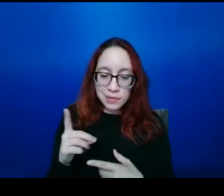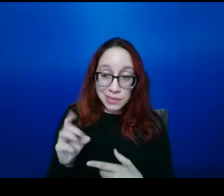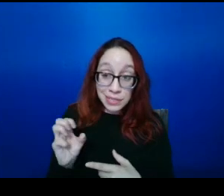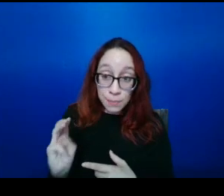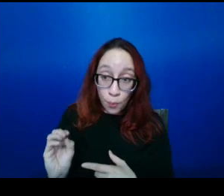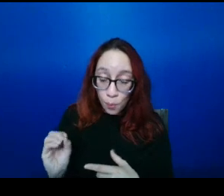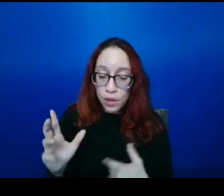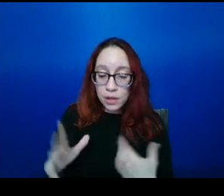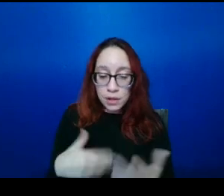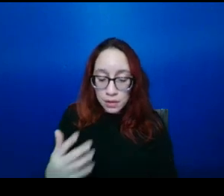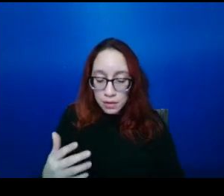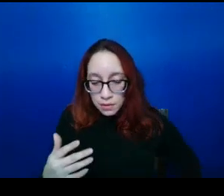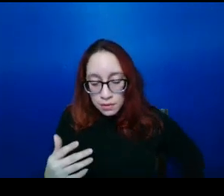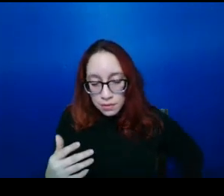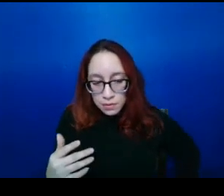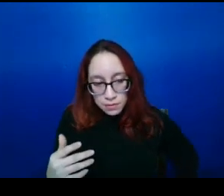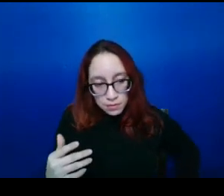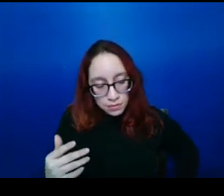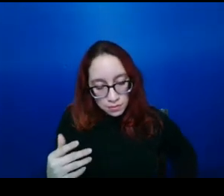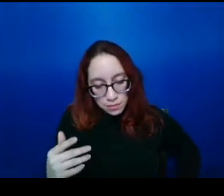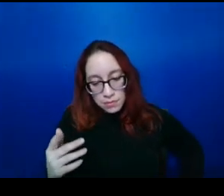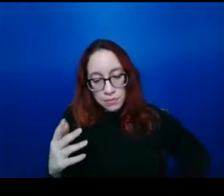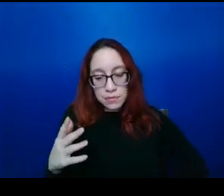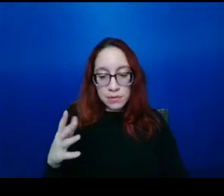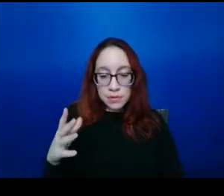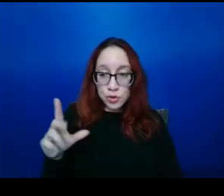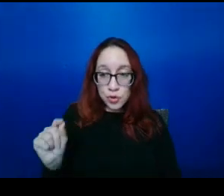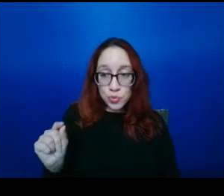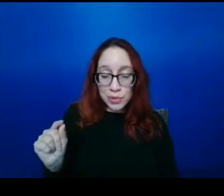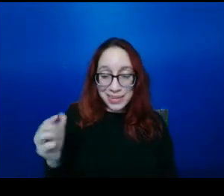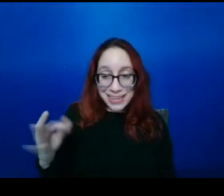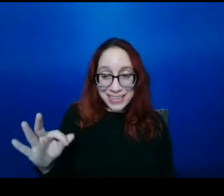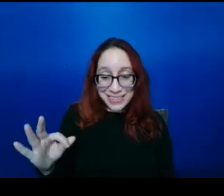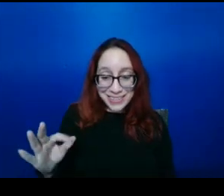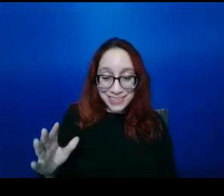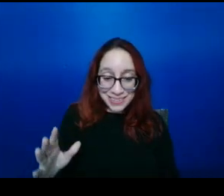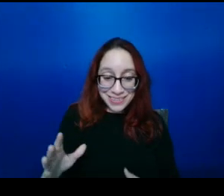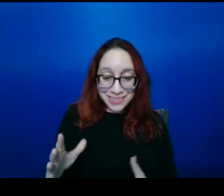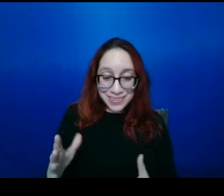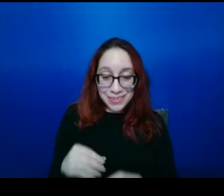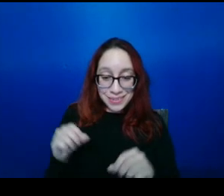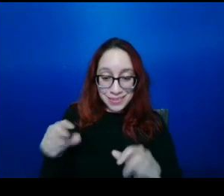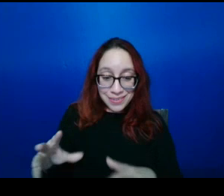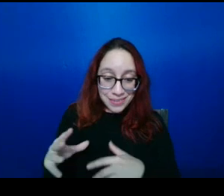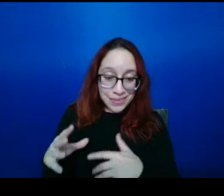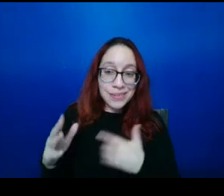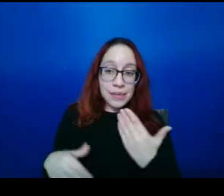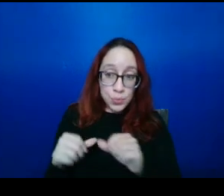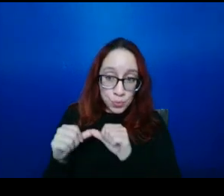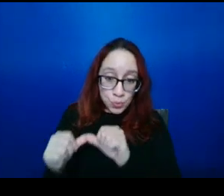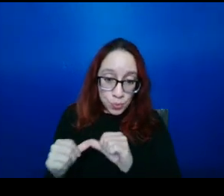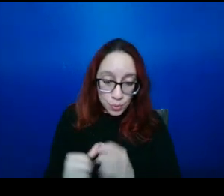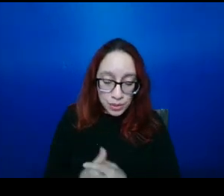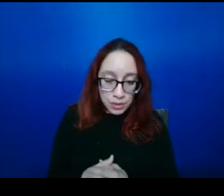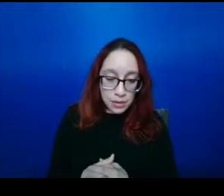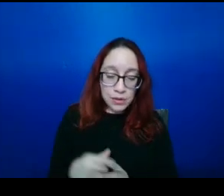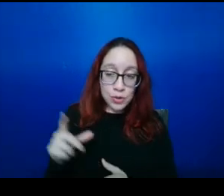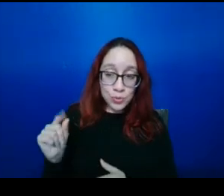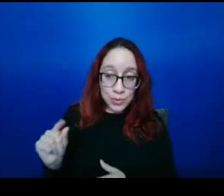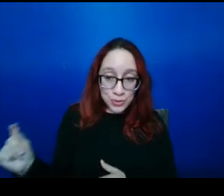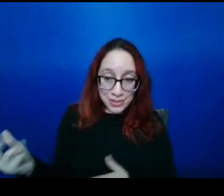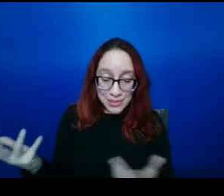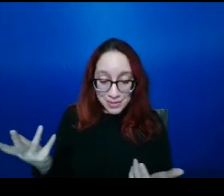going. You can see here by 19, we were out of the ground. We keep going. By 20, we